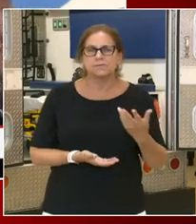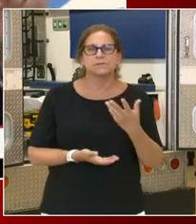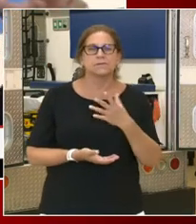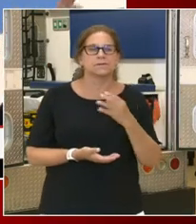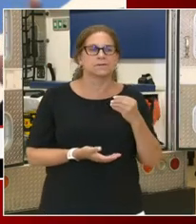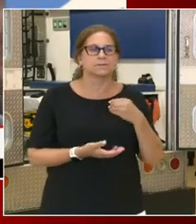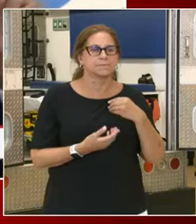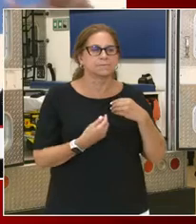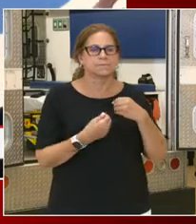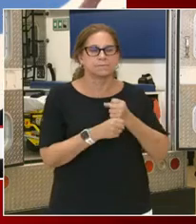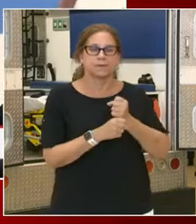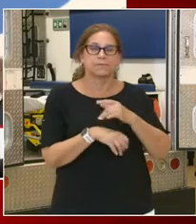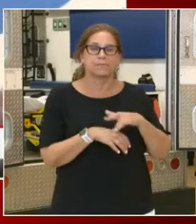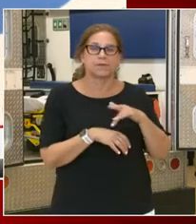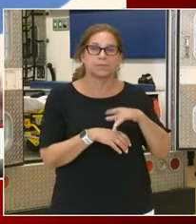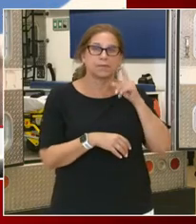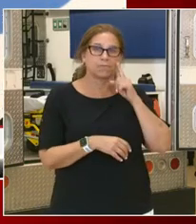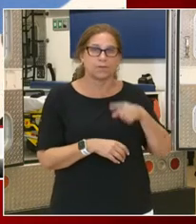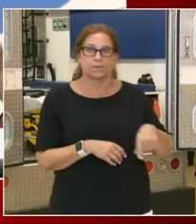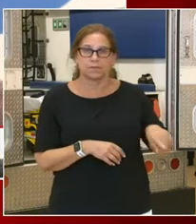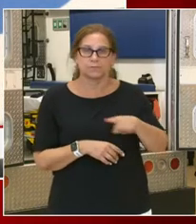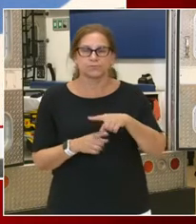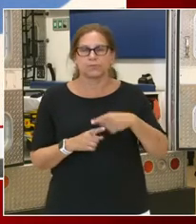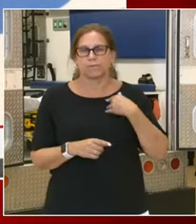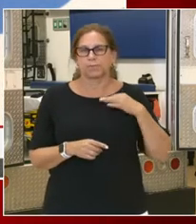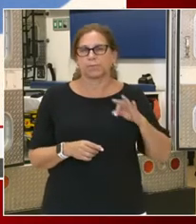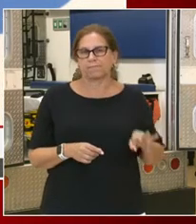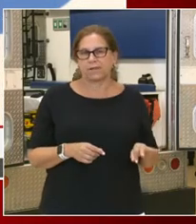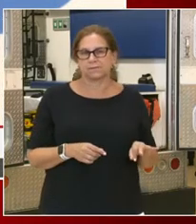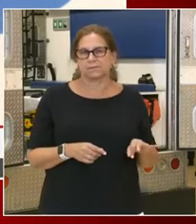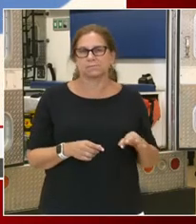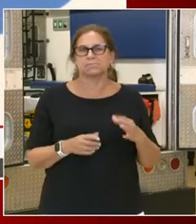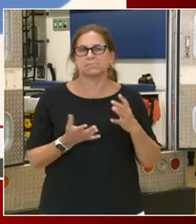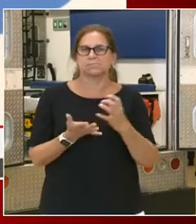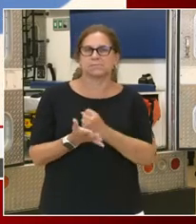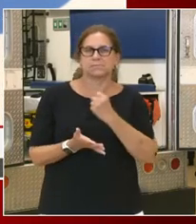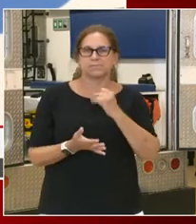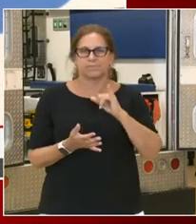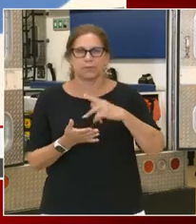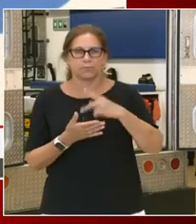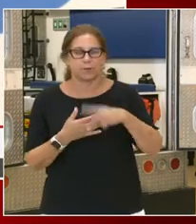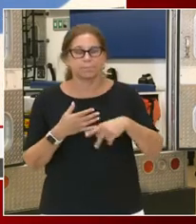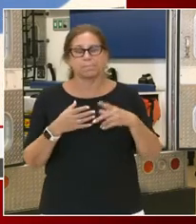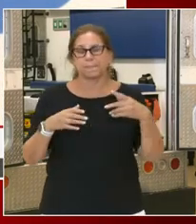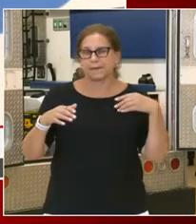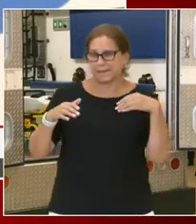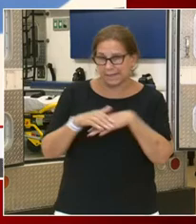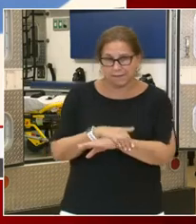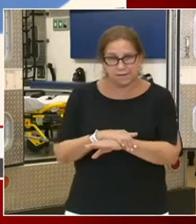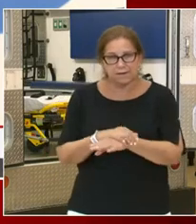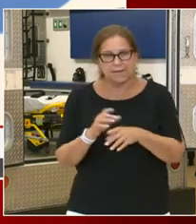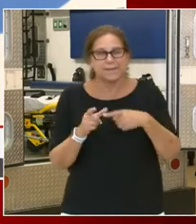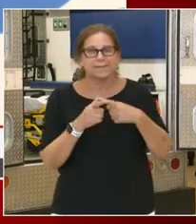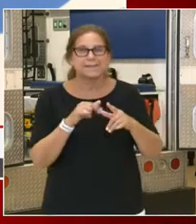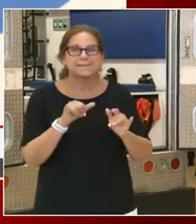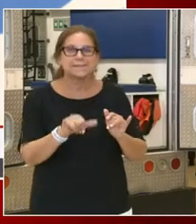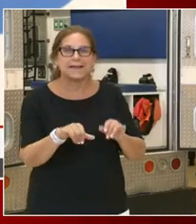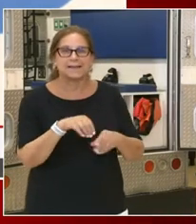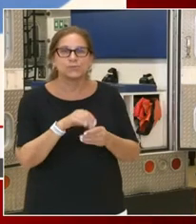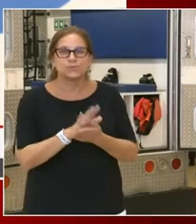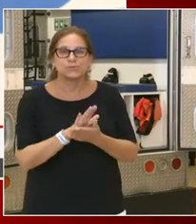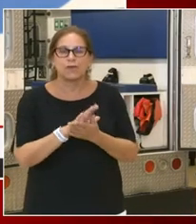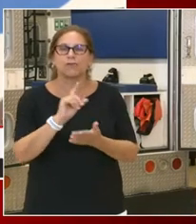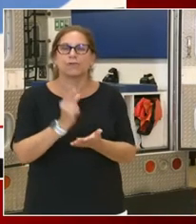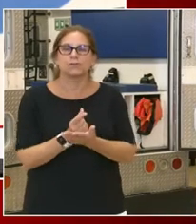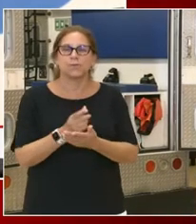graduate to start a business or to go on to a higher education. And so we have a lot of things that we're thinking about, and we're